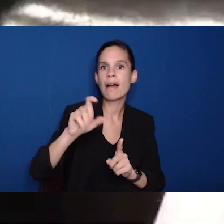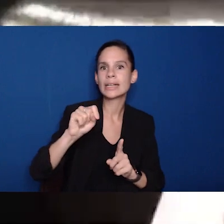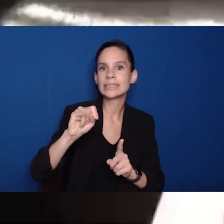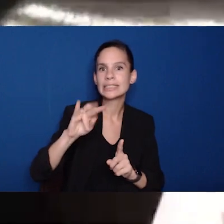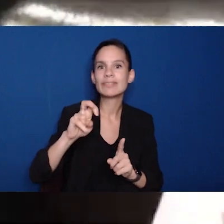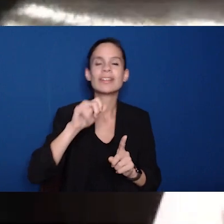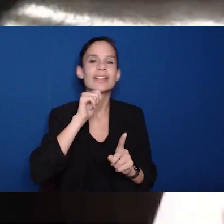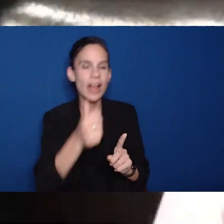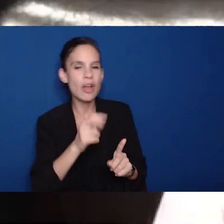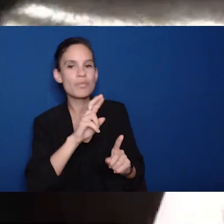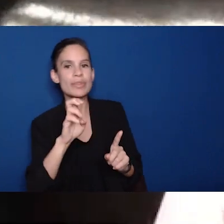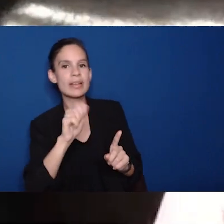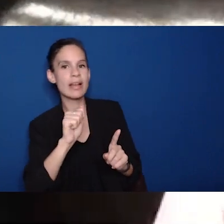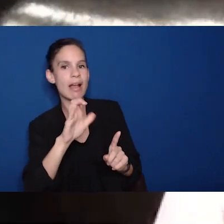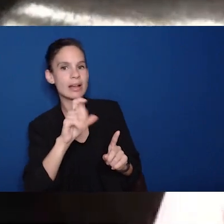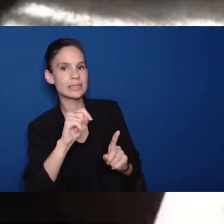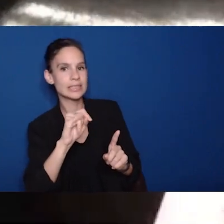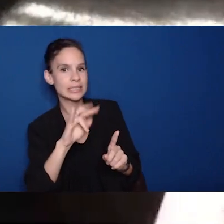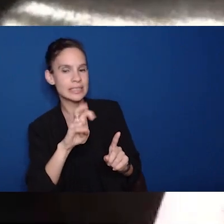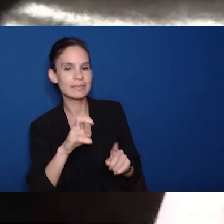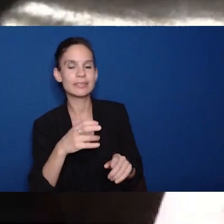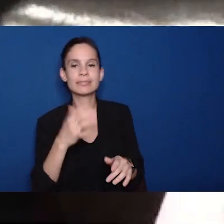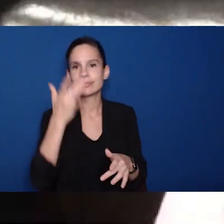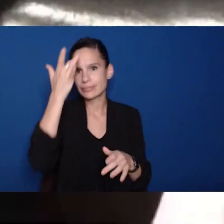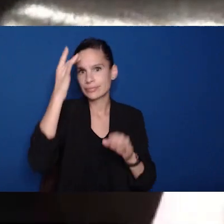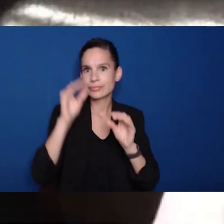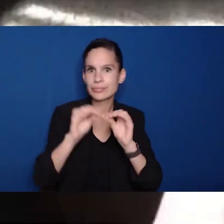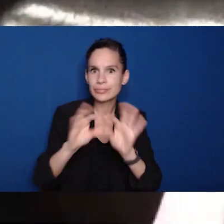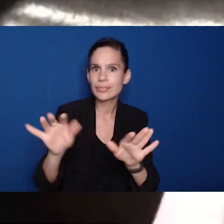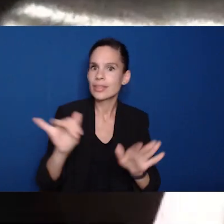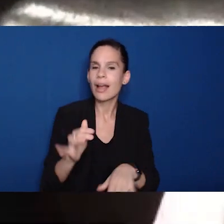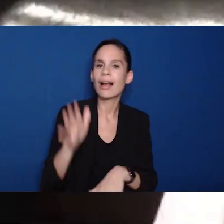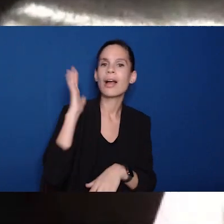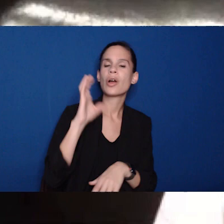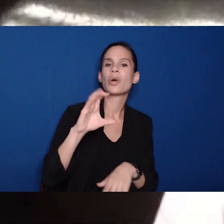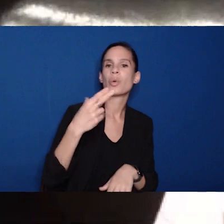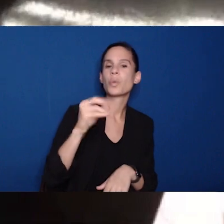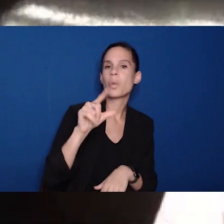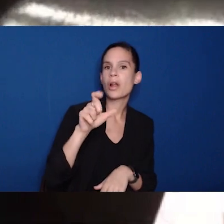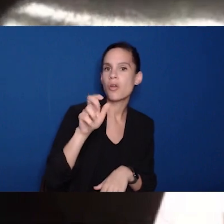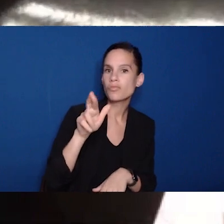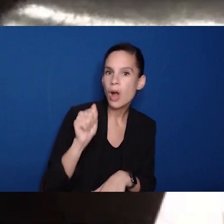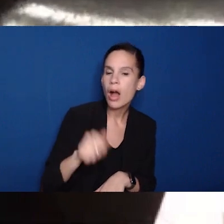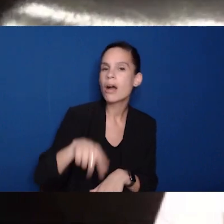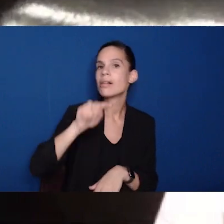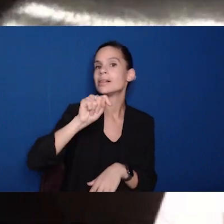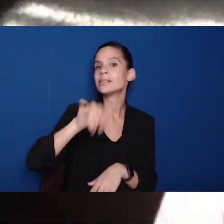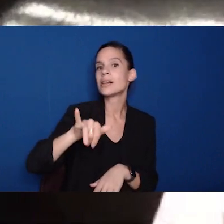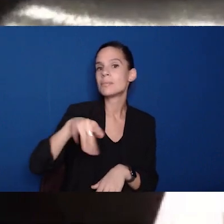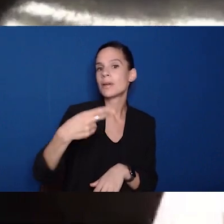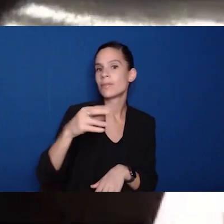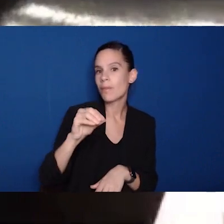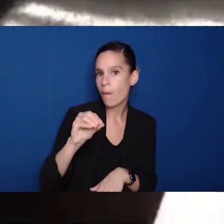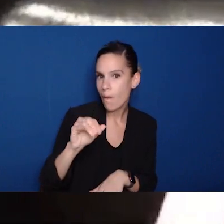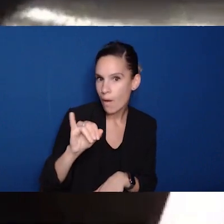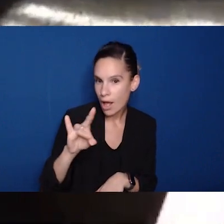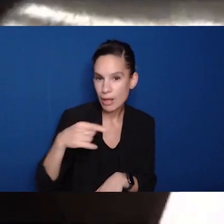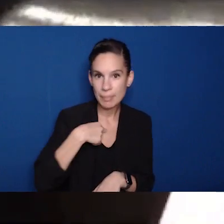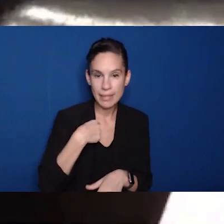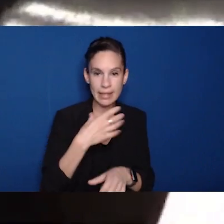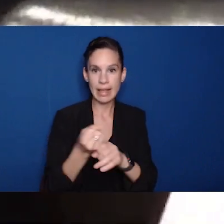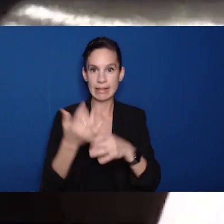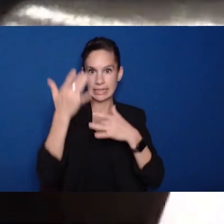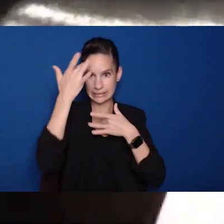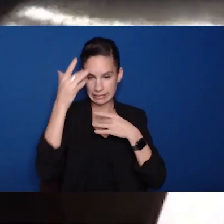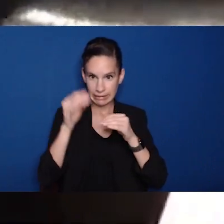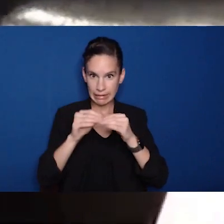reactive. When we have had outbreaks of cholera and typhoid in Zimbabwe, we've always had to